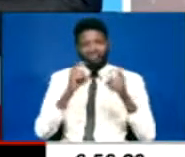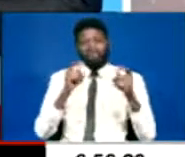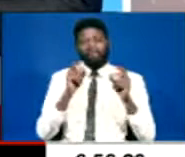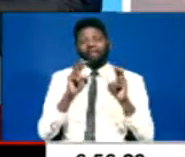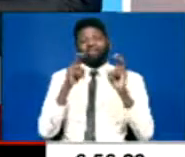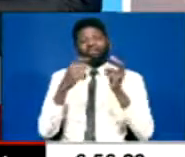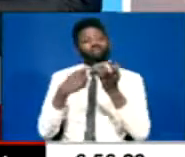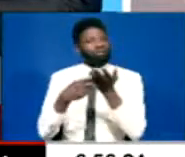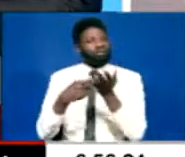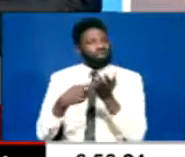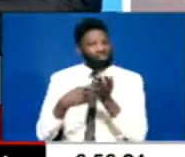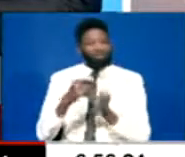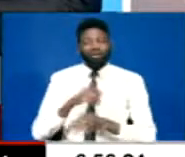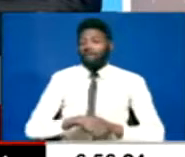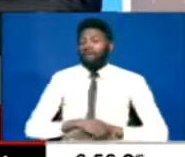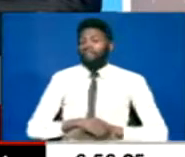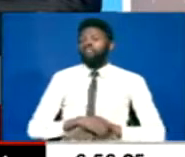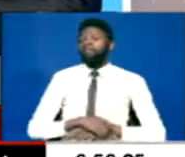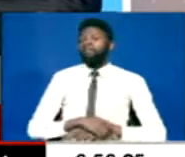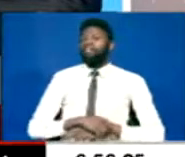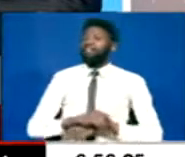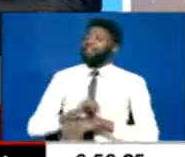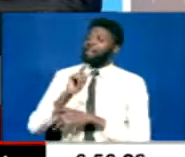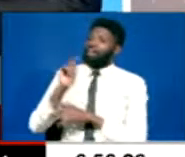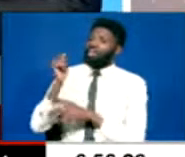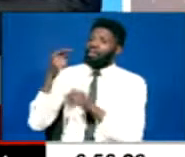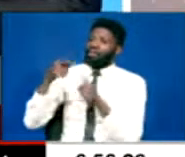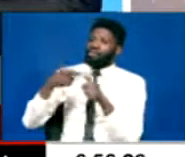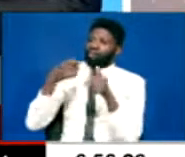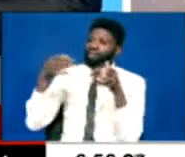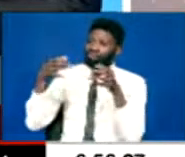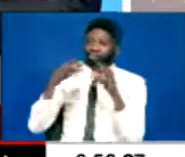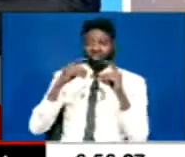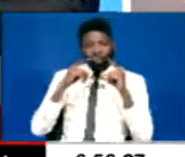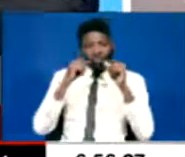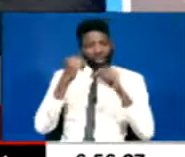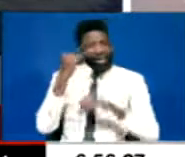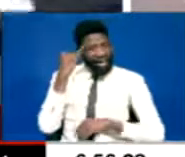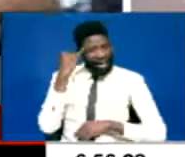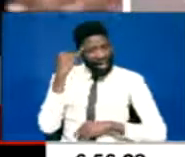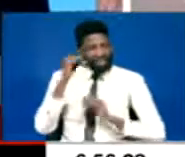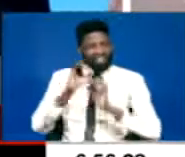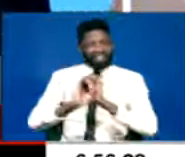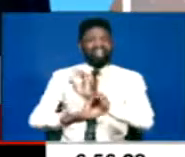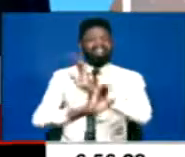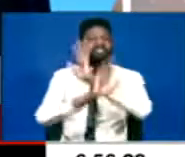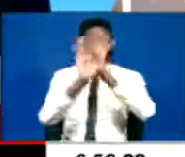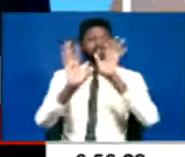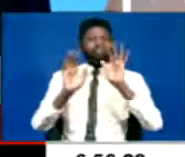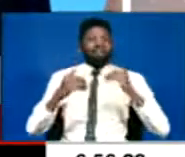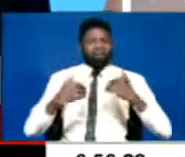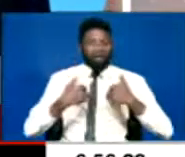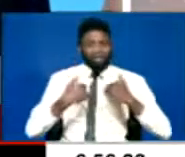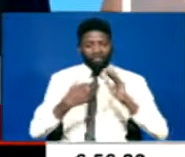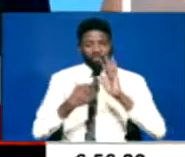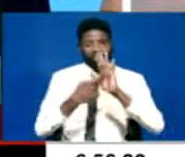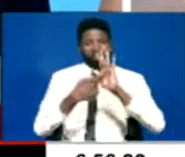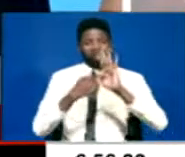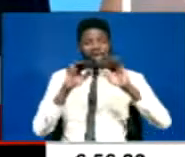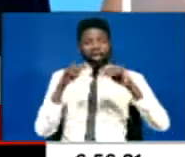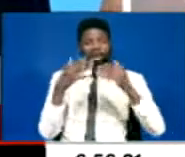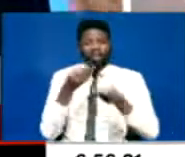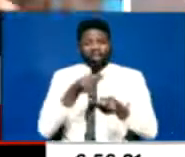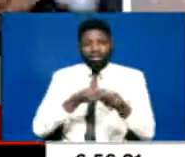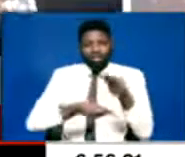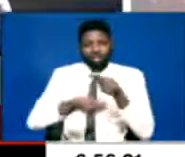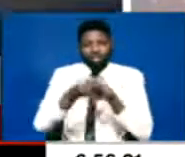Kenya Kwanza said that they have an elaborate idea, for example, on how to tackle the economy. Azimio la